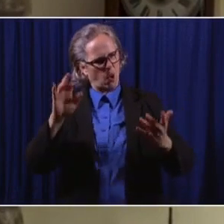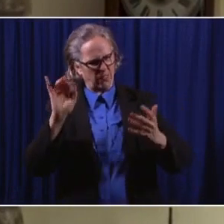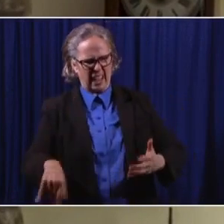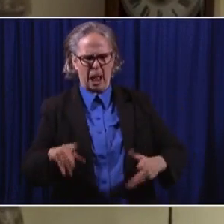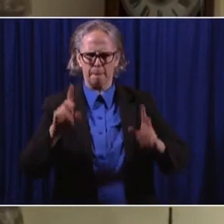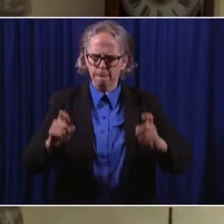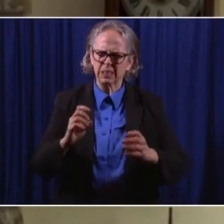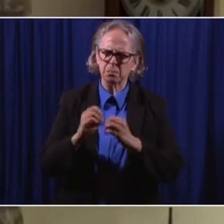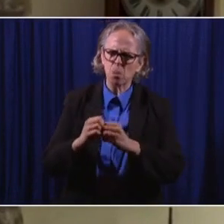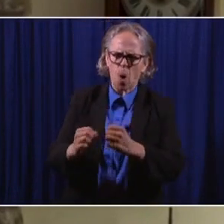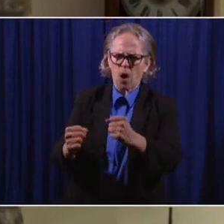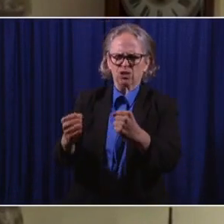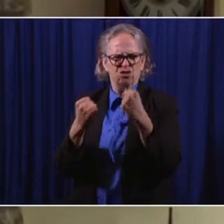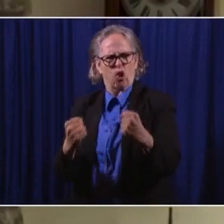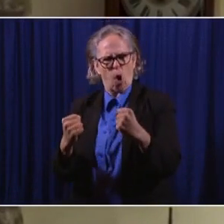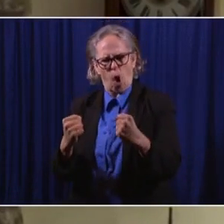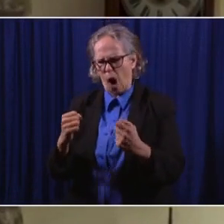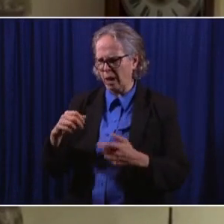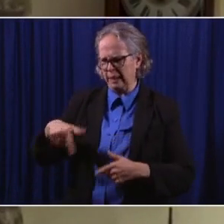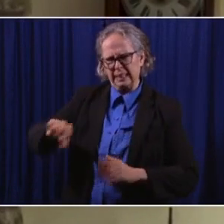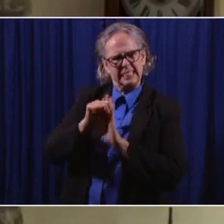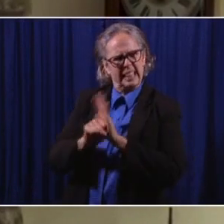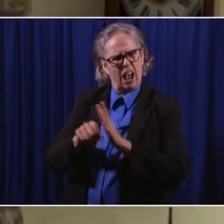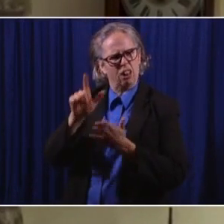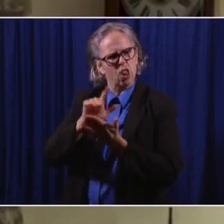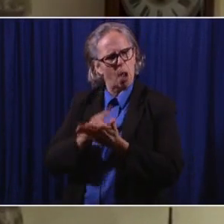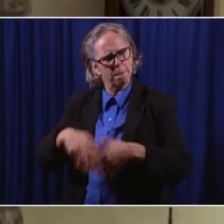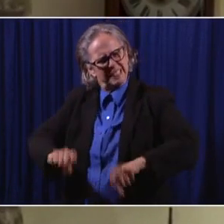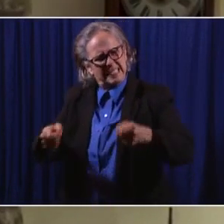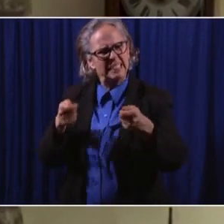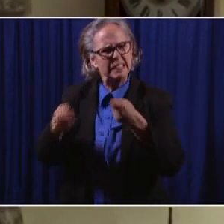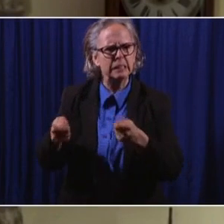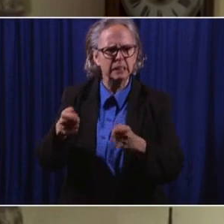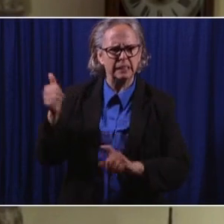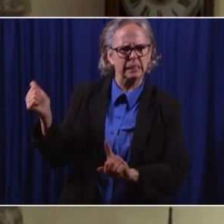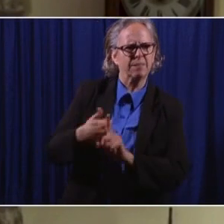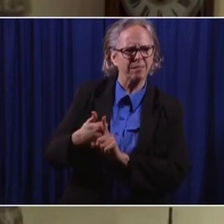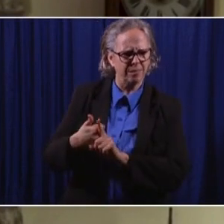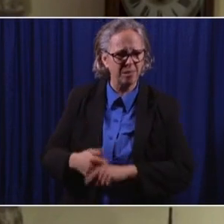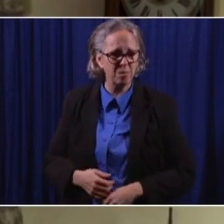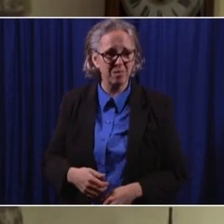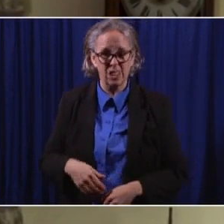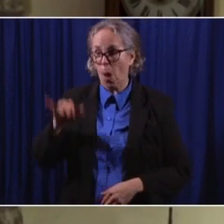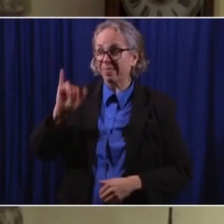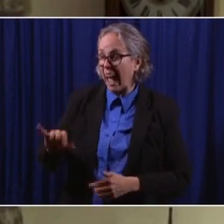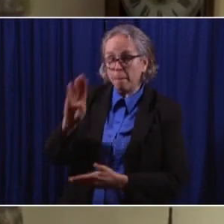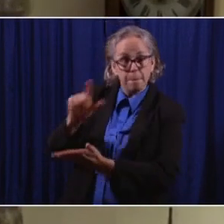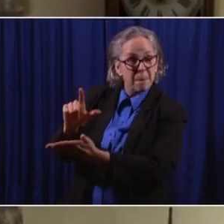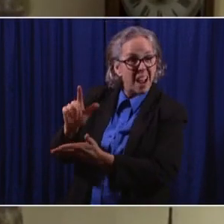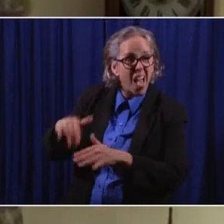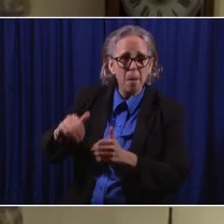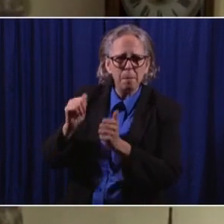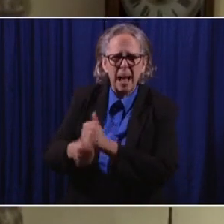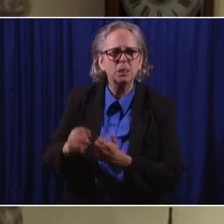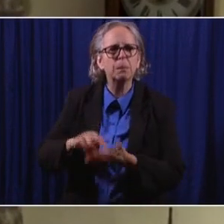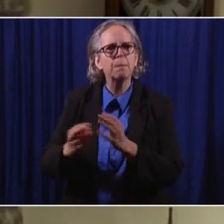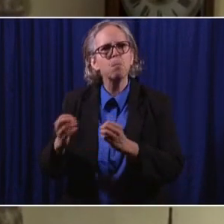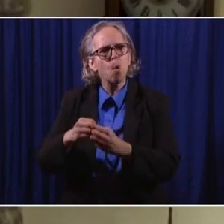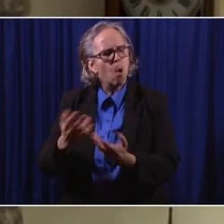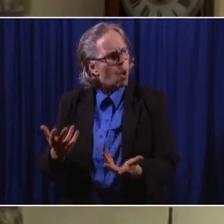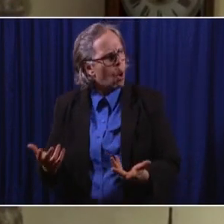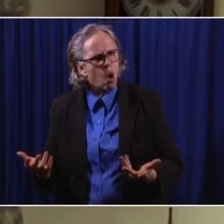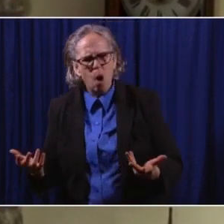we need to give our local prosecuting attorneys, our 88 county prosecuting attorneys, the ability to take those cases. Now, our bill does not